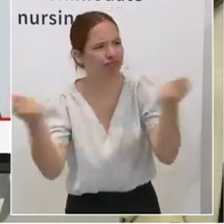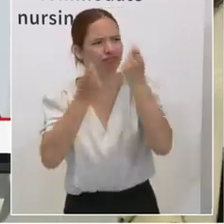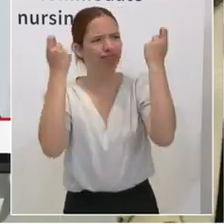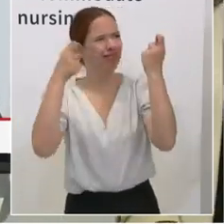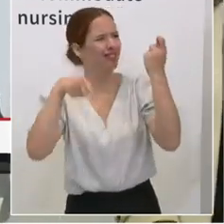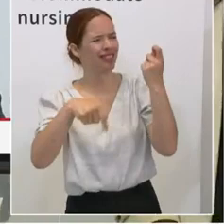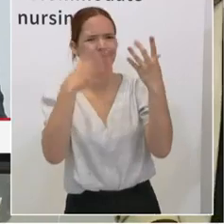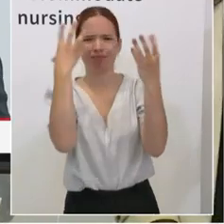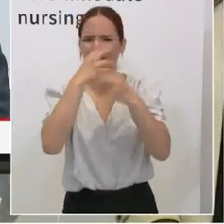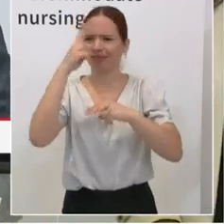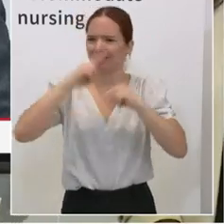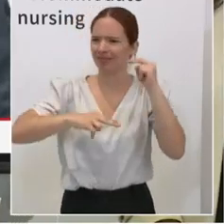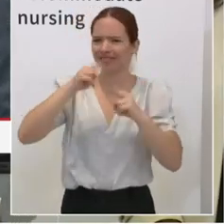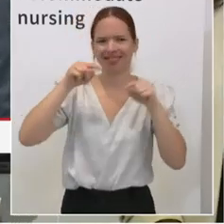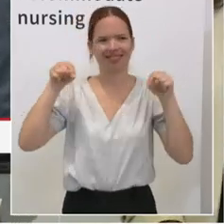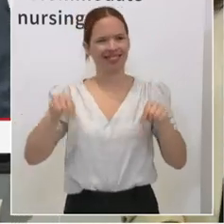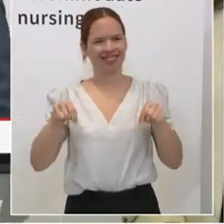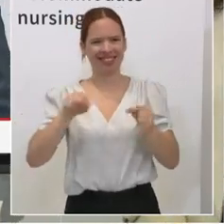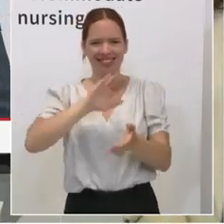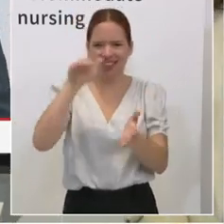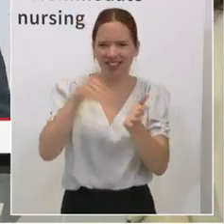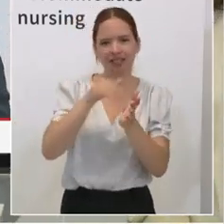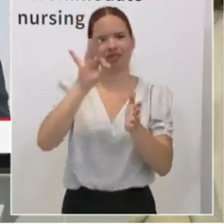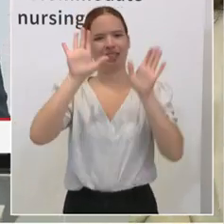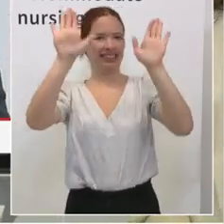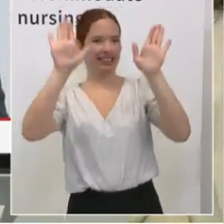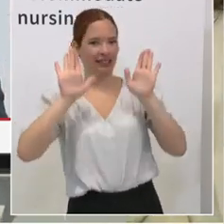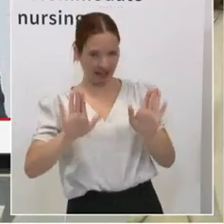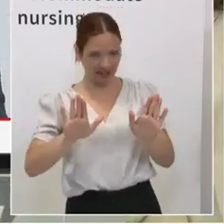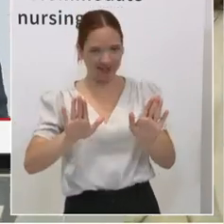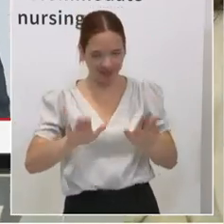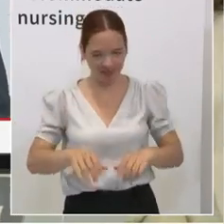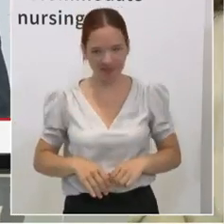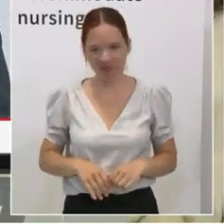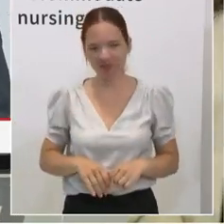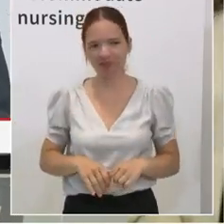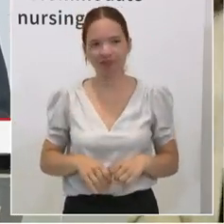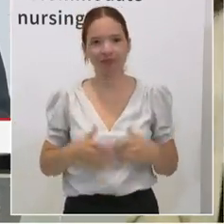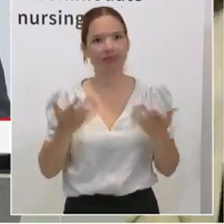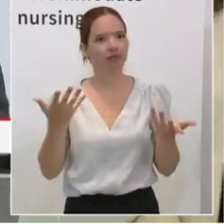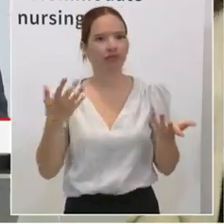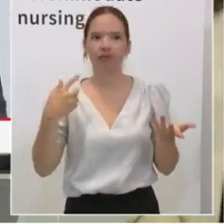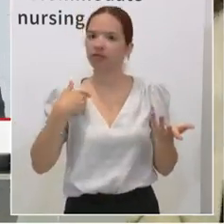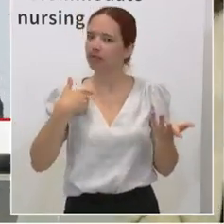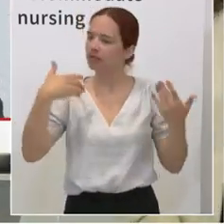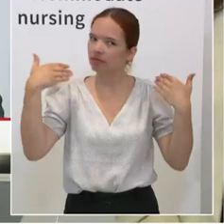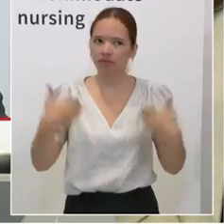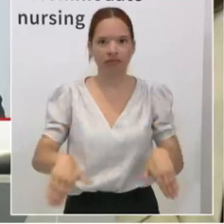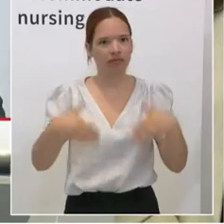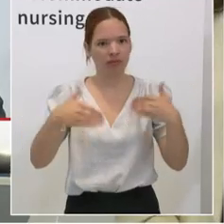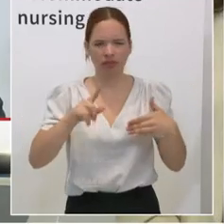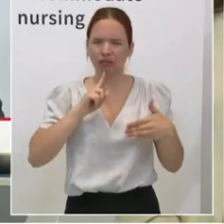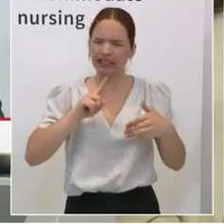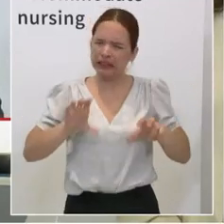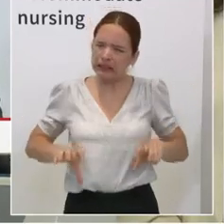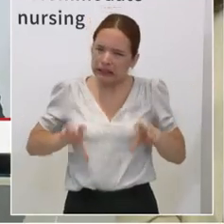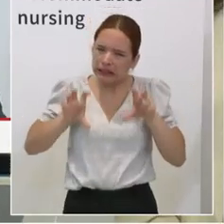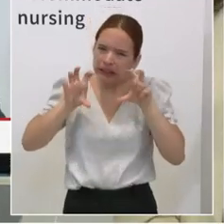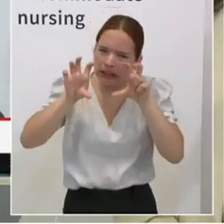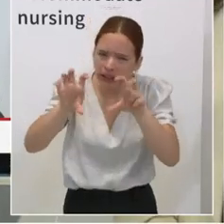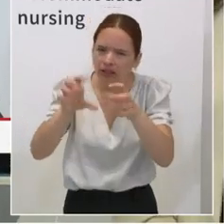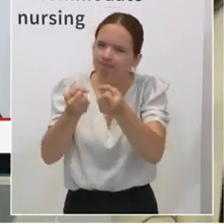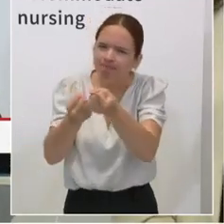room, Centers of Excellence that we made a really significant investment in as a city with Howard